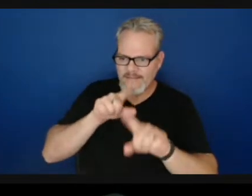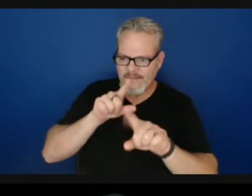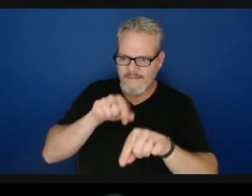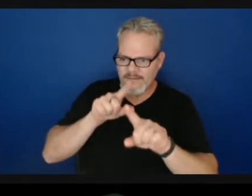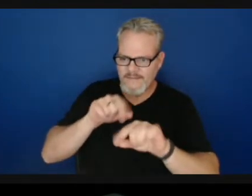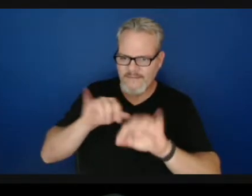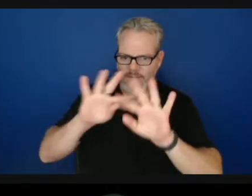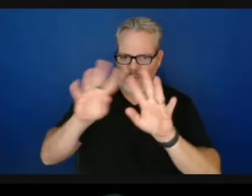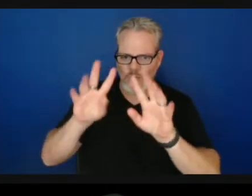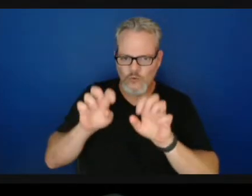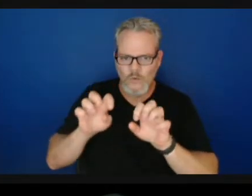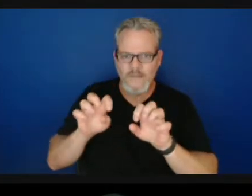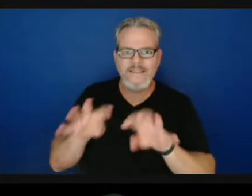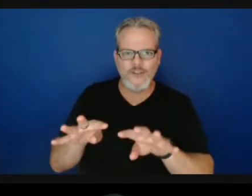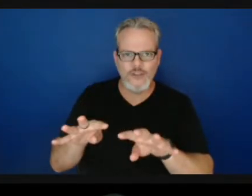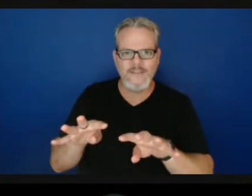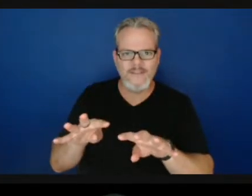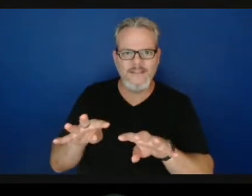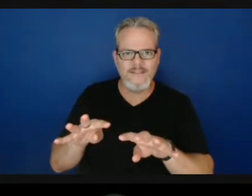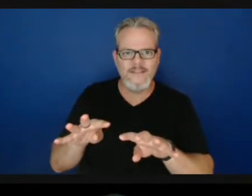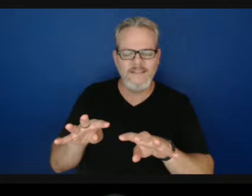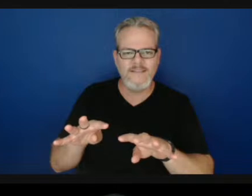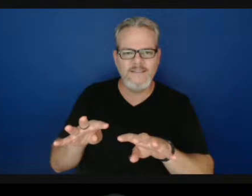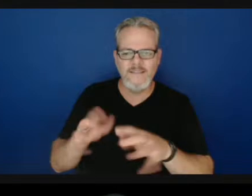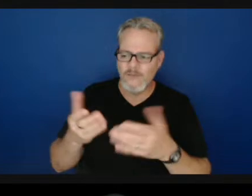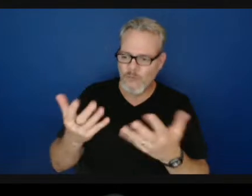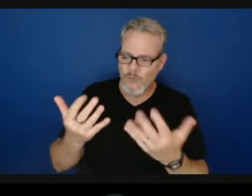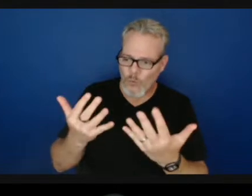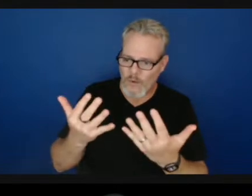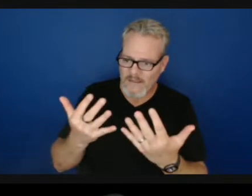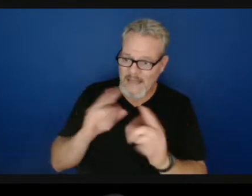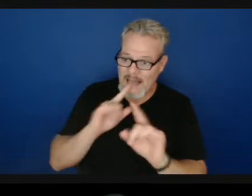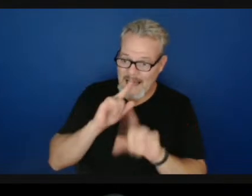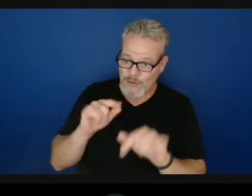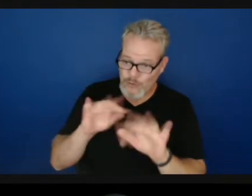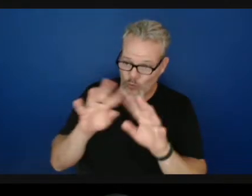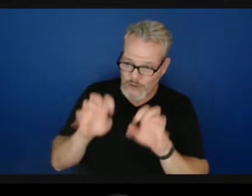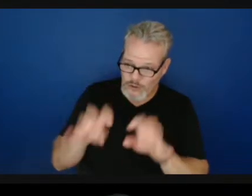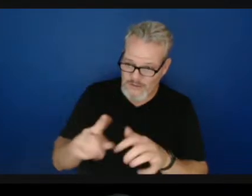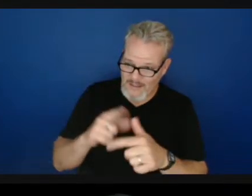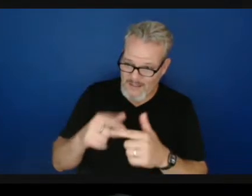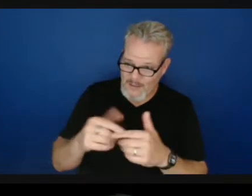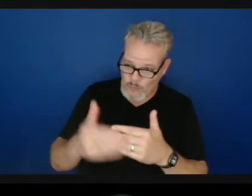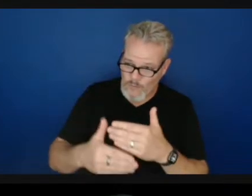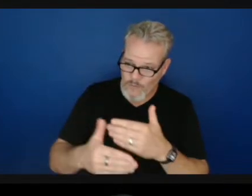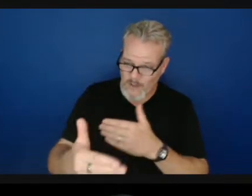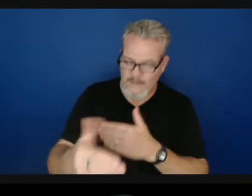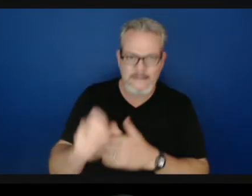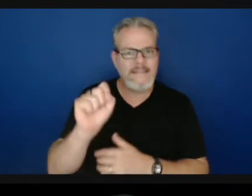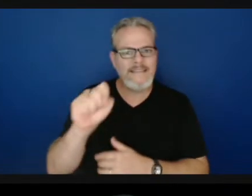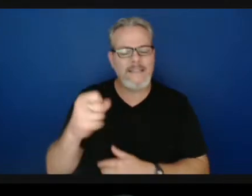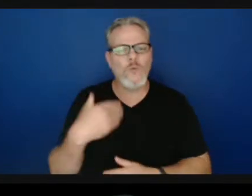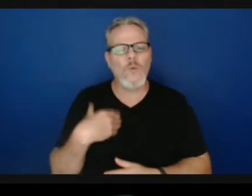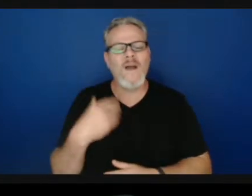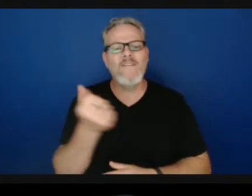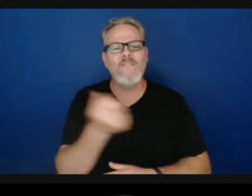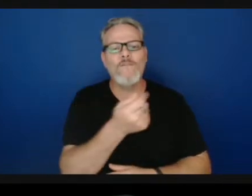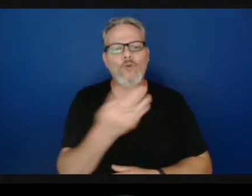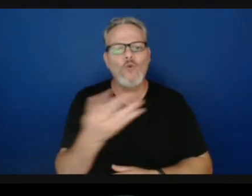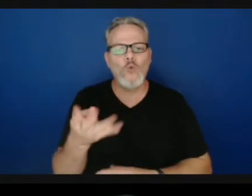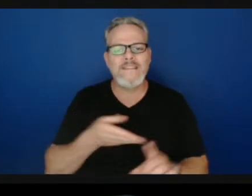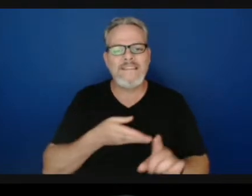And let's do some questions before we take our mid-roll here. Yeah, sounds good. We got a few of them here, especially with the talk of